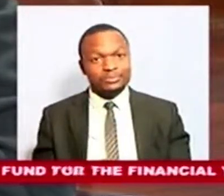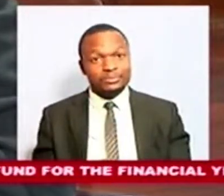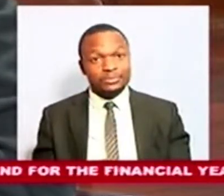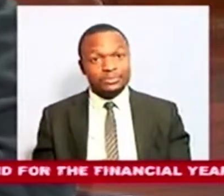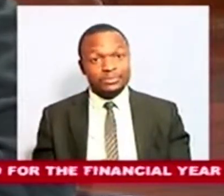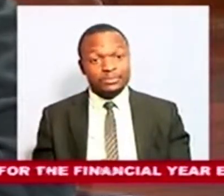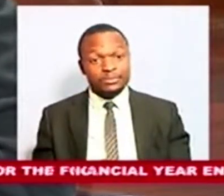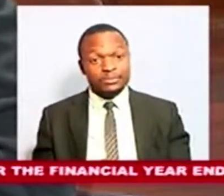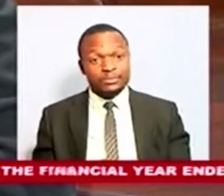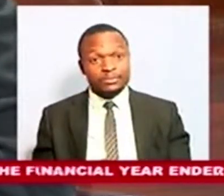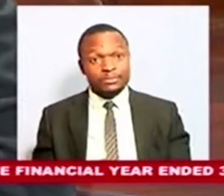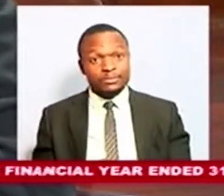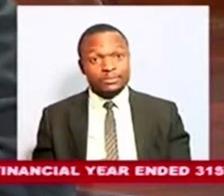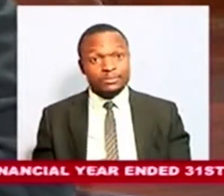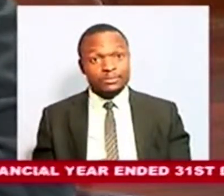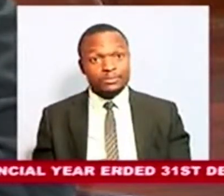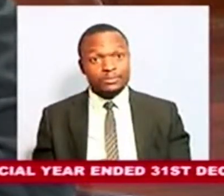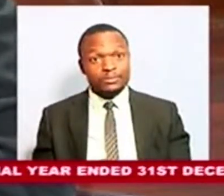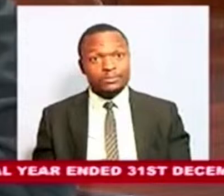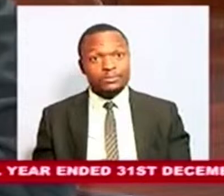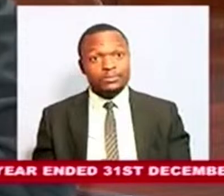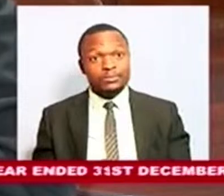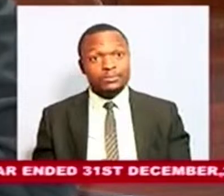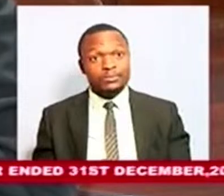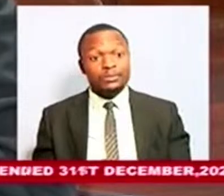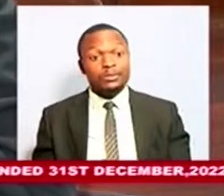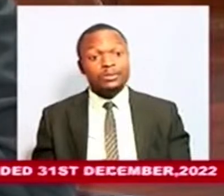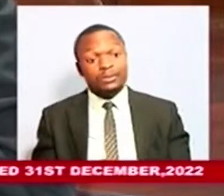in the big chunk?